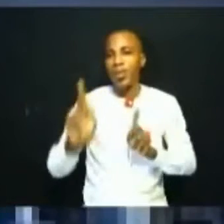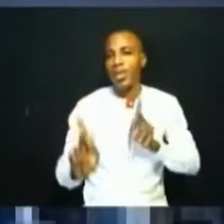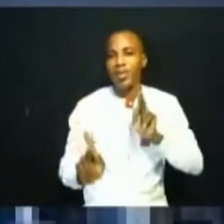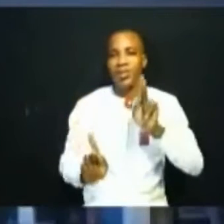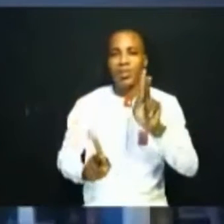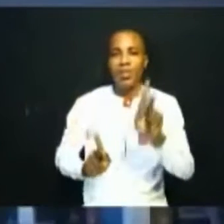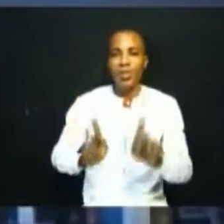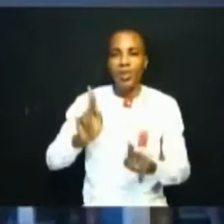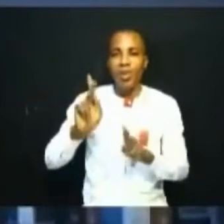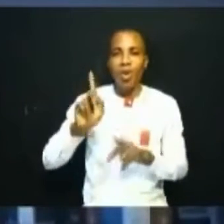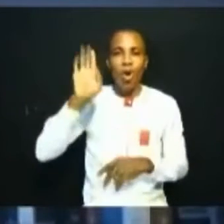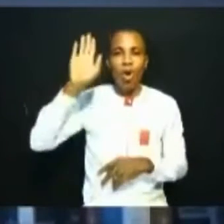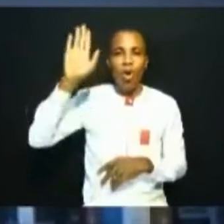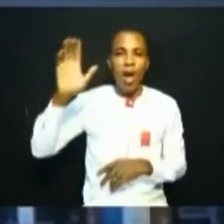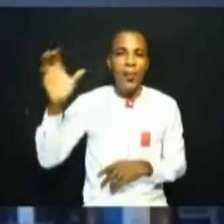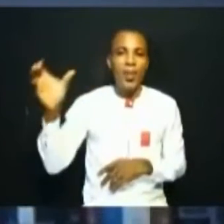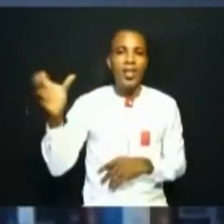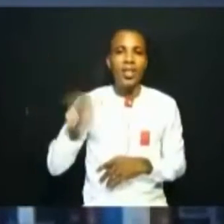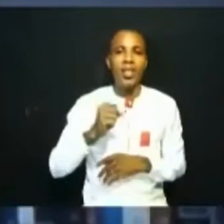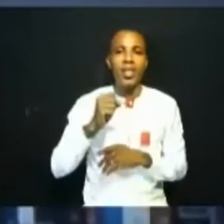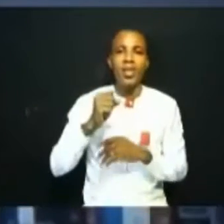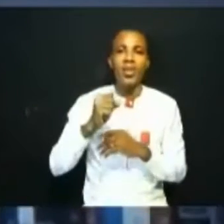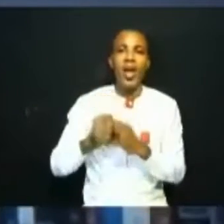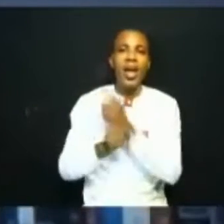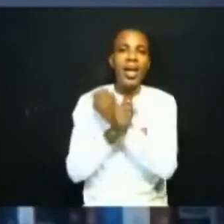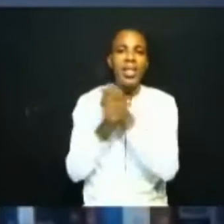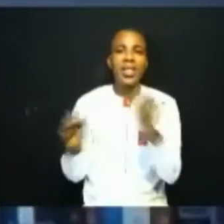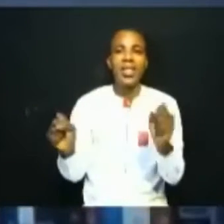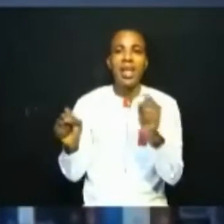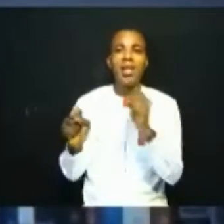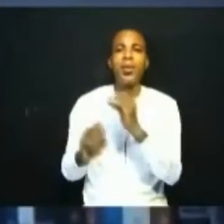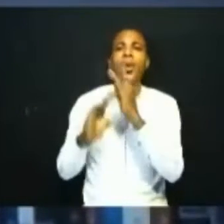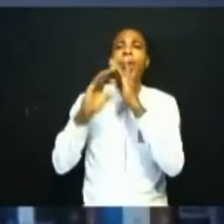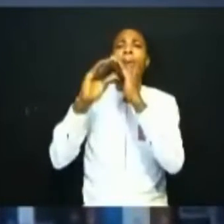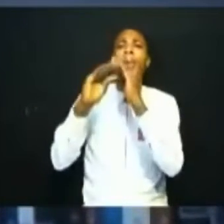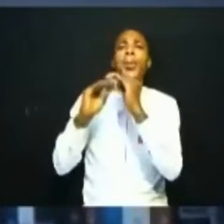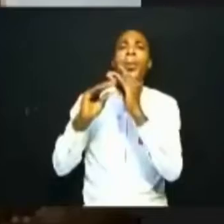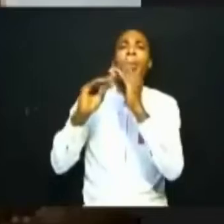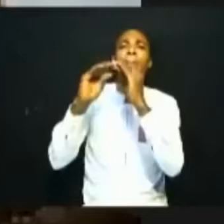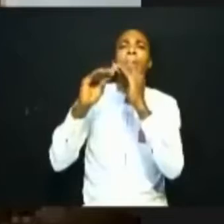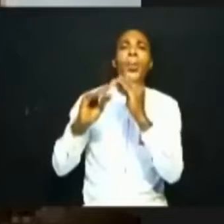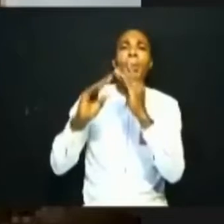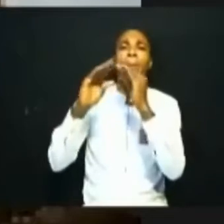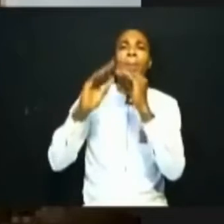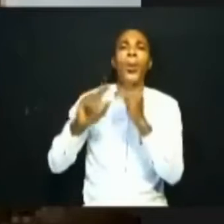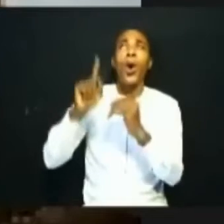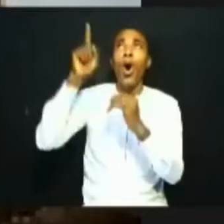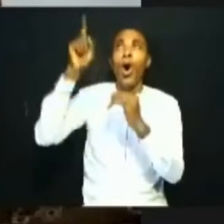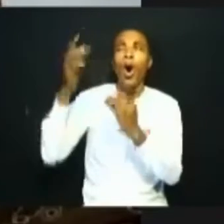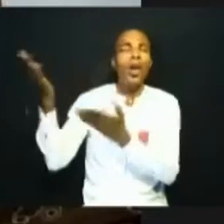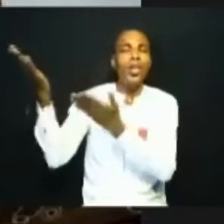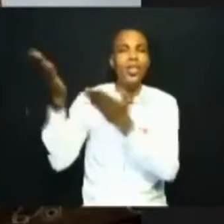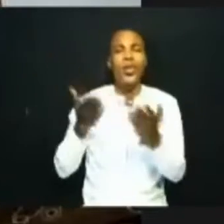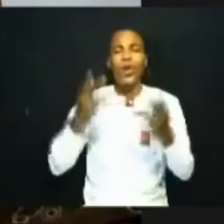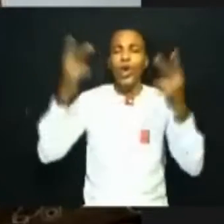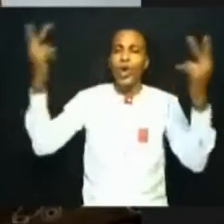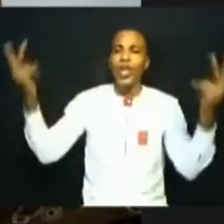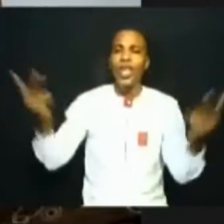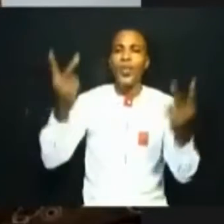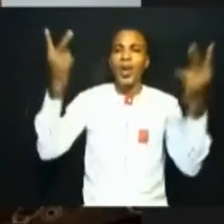wama ne nkwagye aben no so, wama ne nkwagye aben no, odi nkunim abre na sorry,